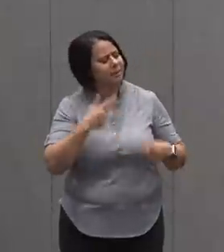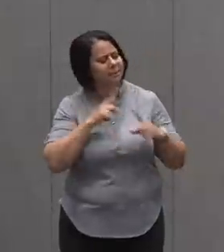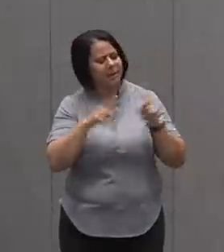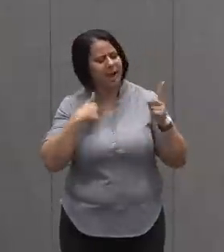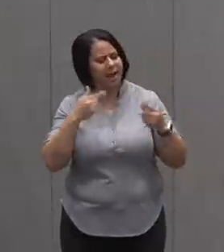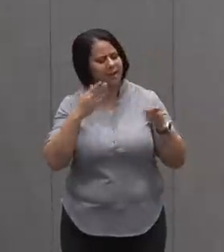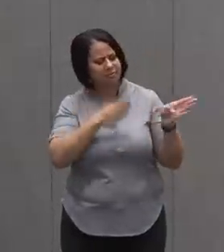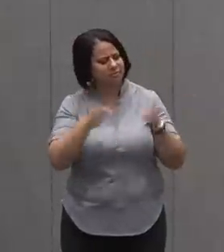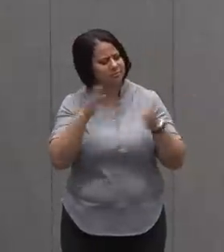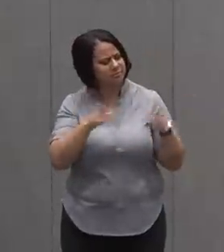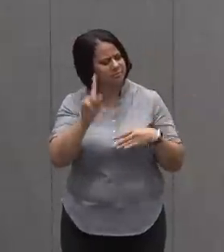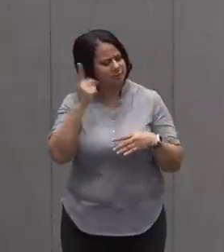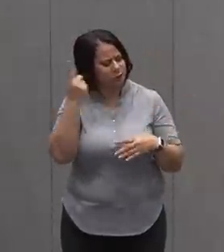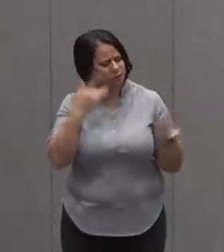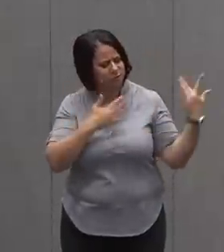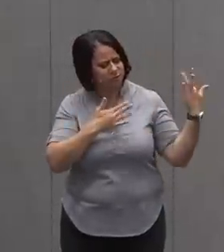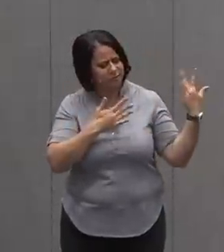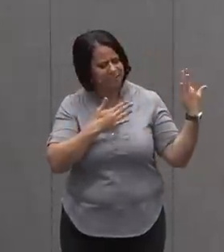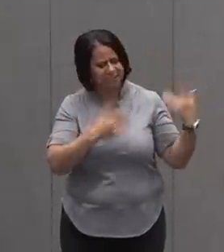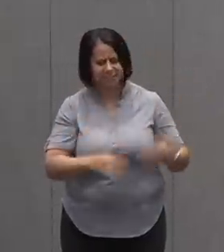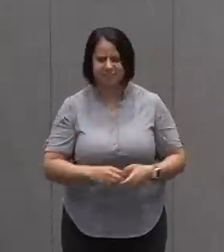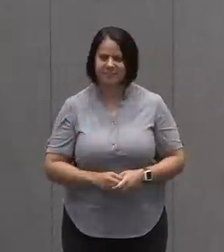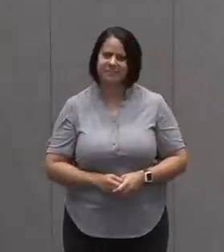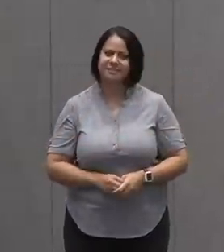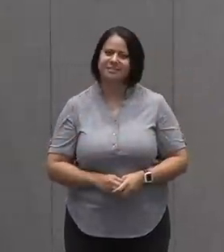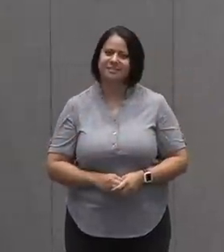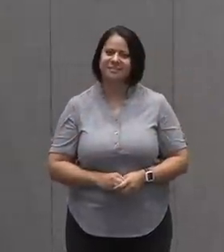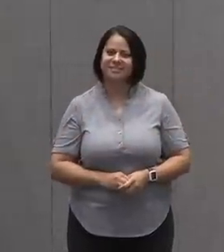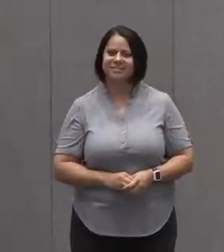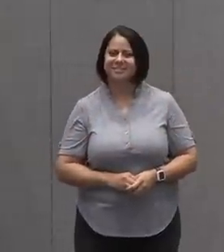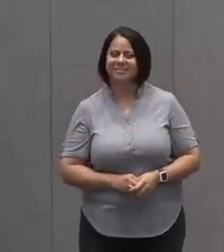be able to